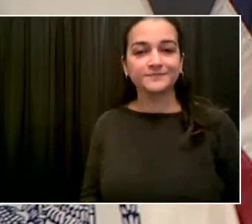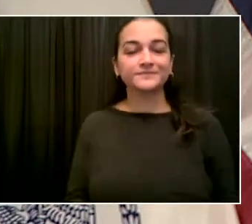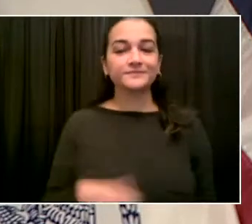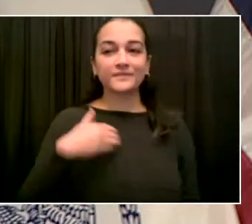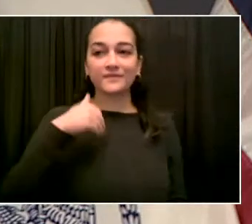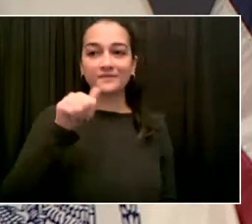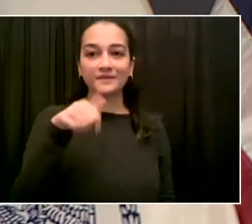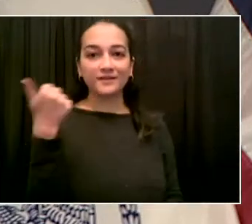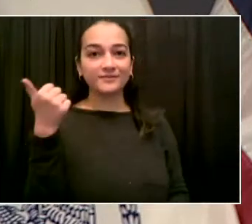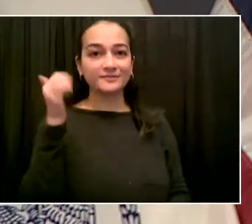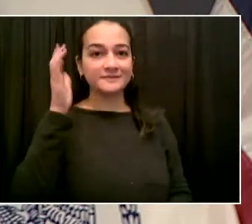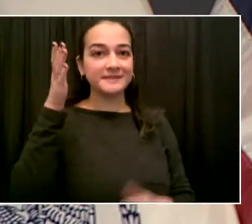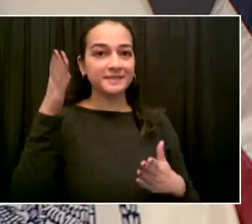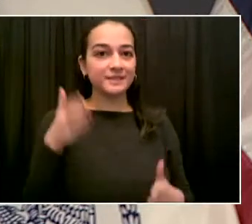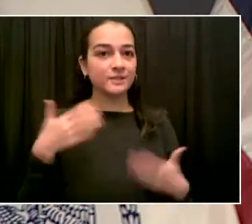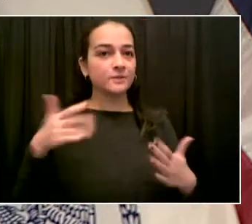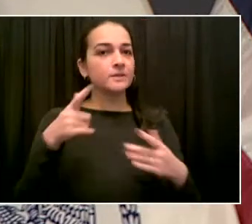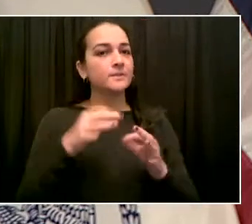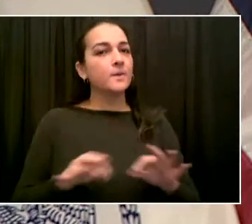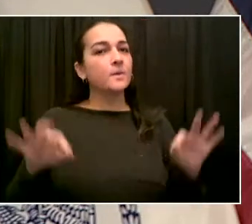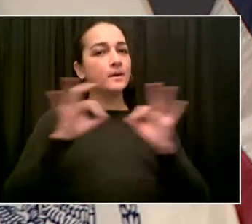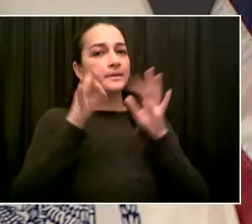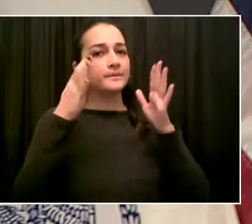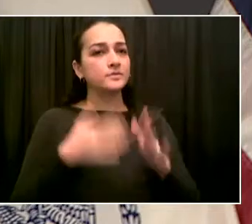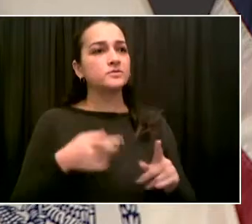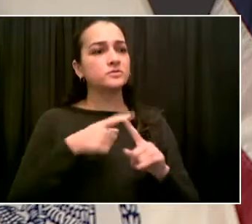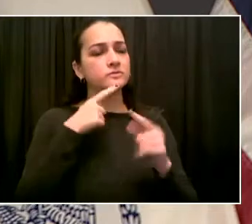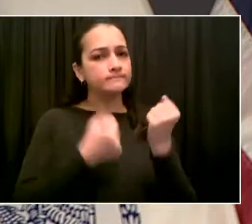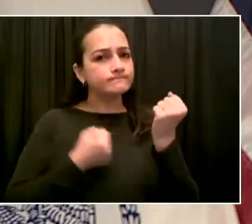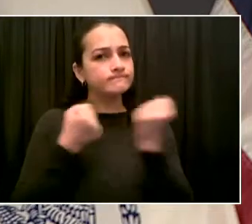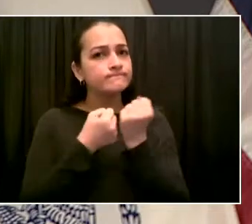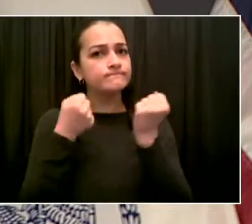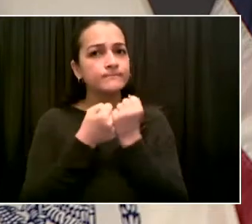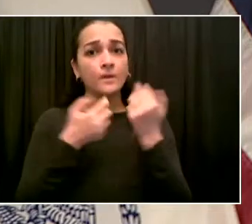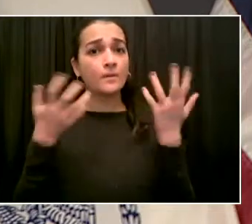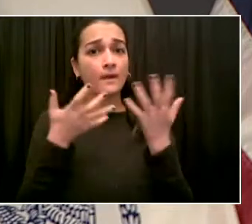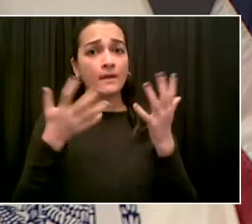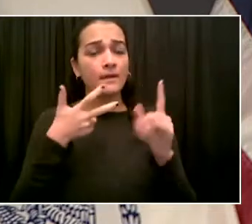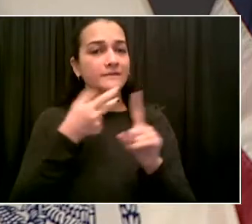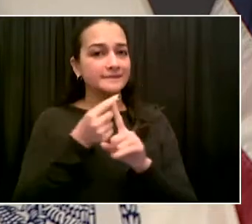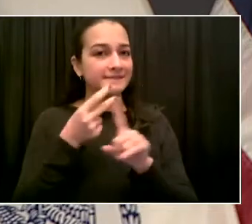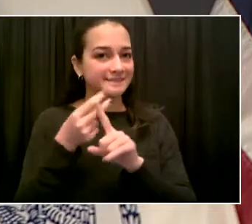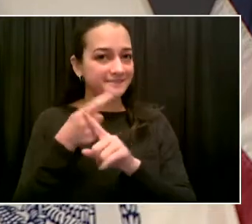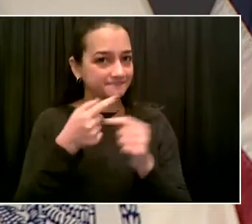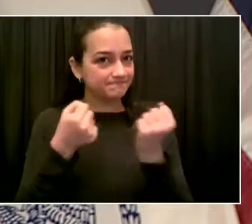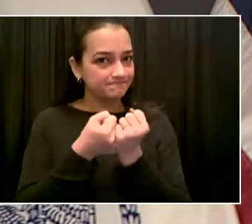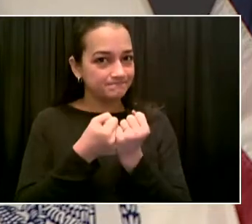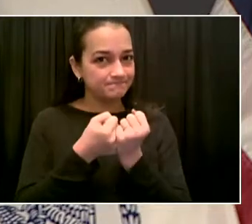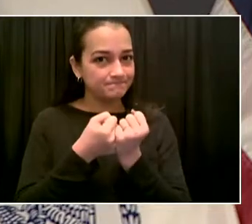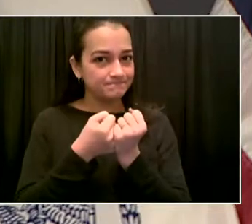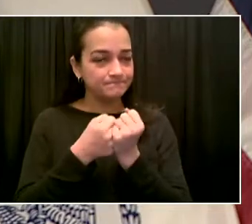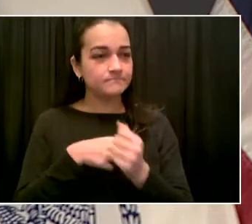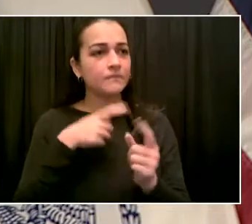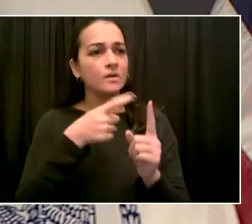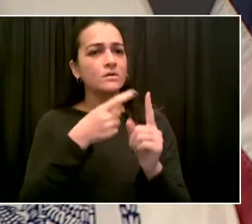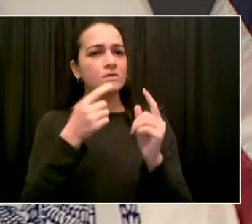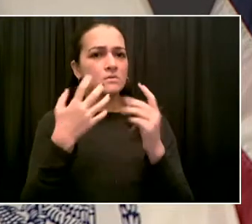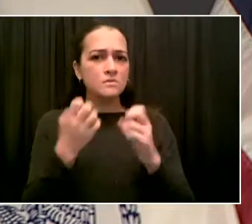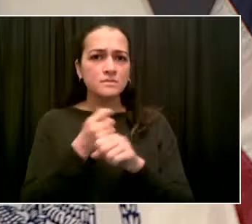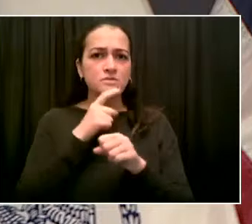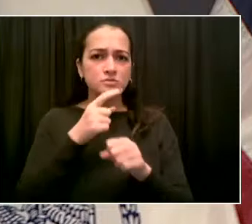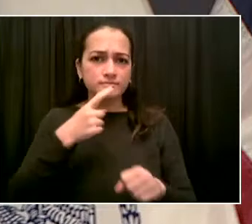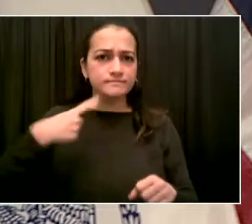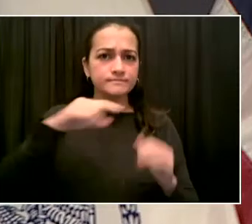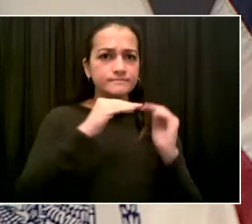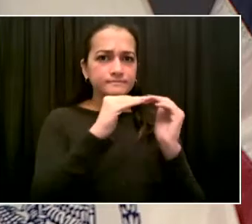of folks getting vaccinated, the importance of having vaccine equity, reaching people in communities. And he's also a parent, and he has a 4-year-old who will